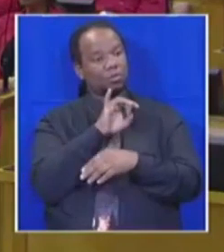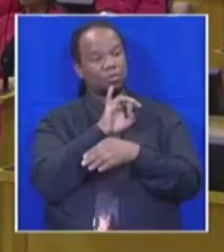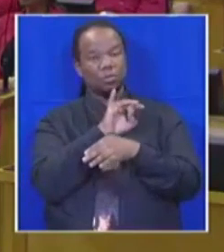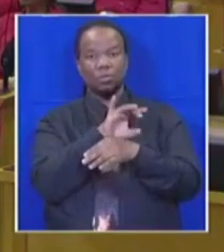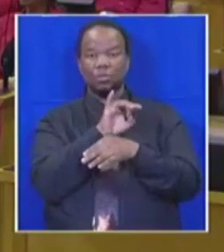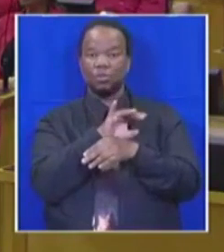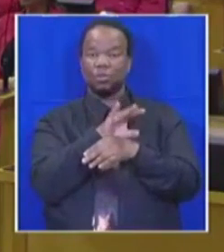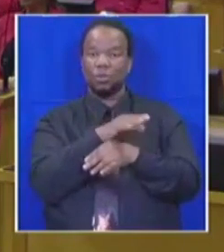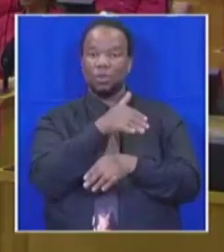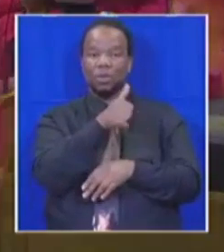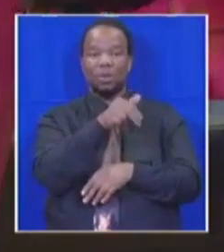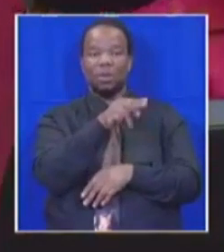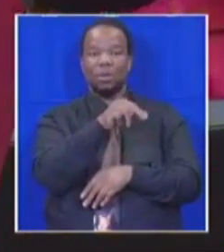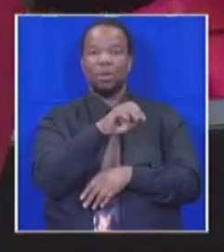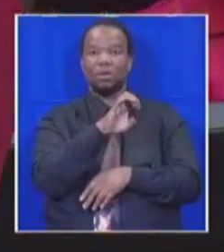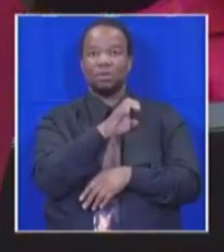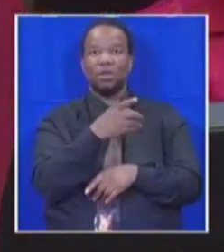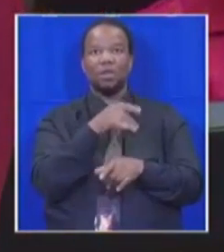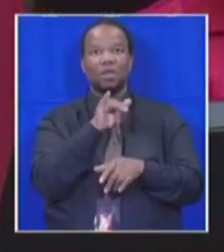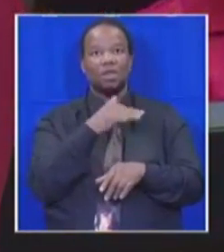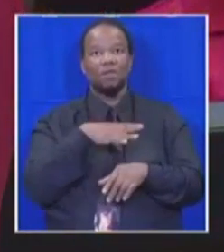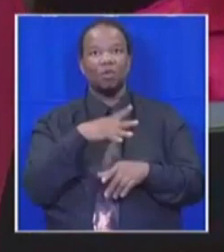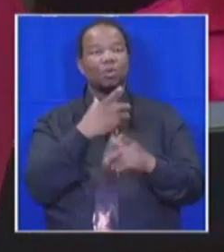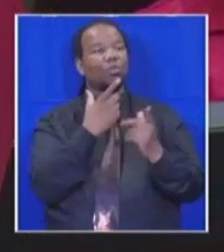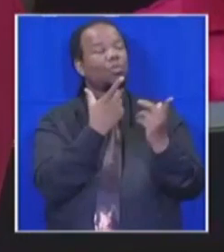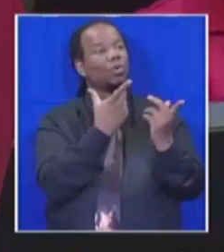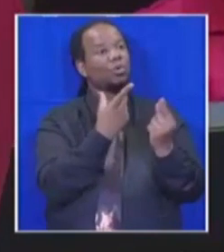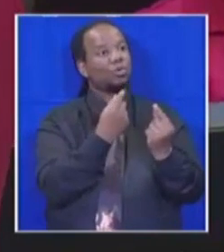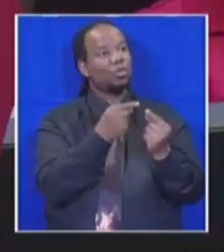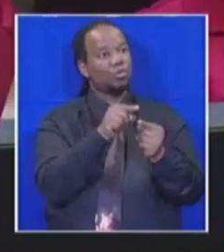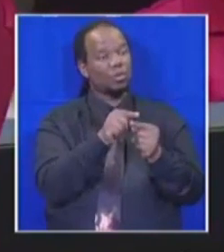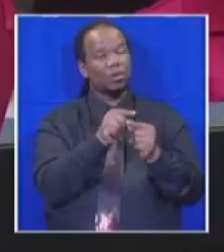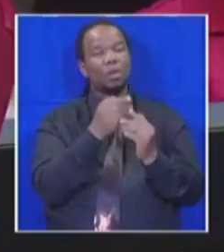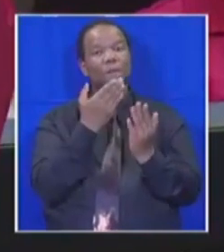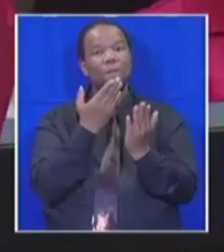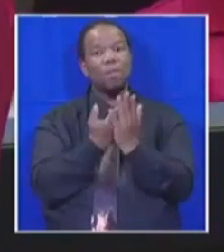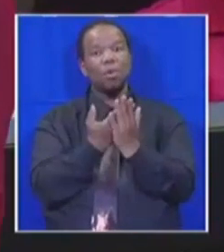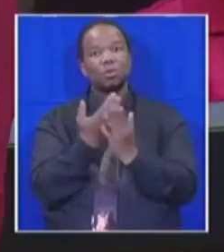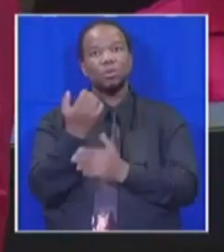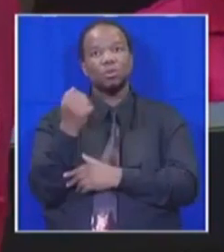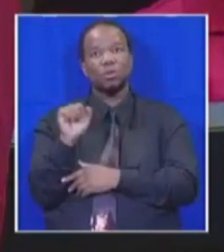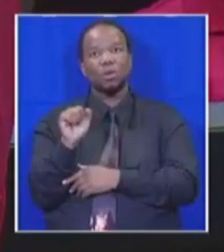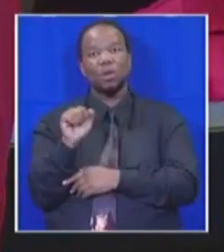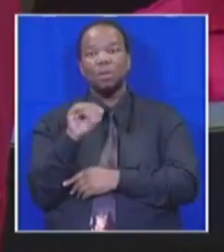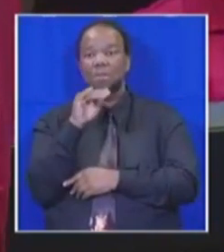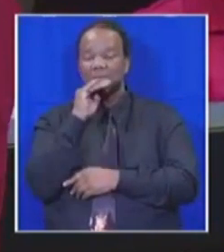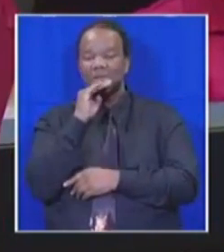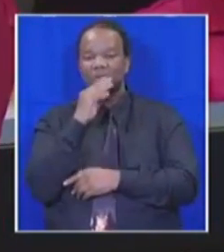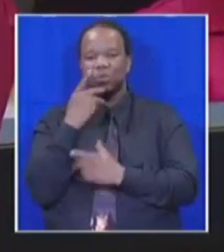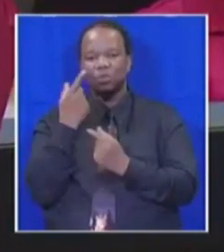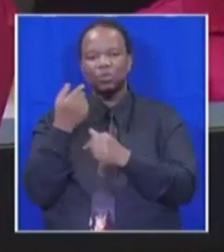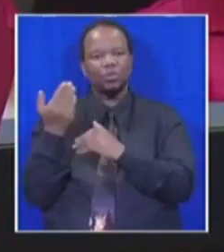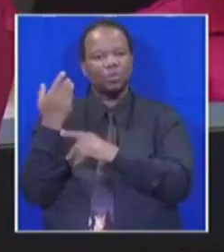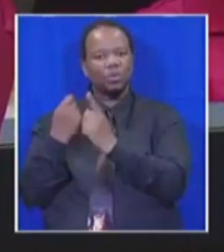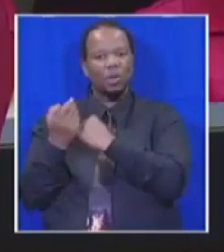ANC Member. that if you start doing those things of Honourable objecting Member. our motions, you are taking us back then, Honorable where we are